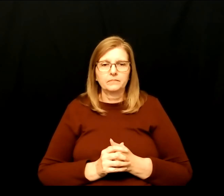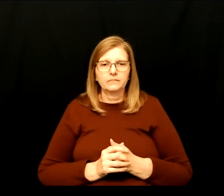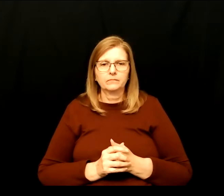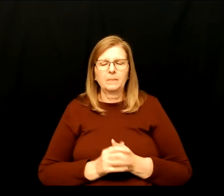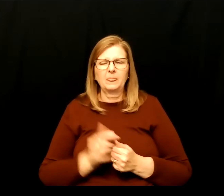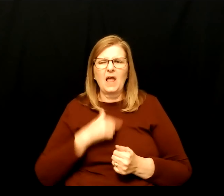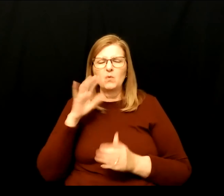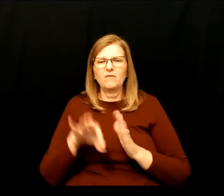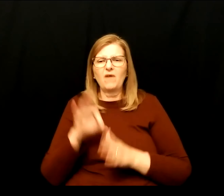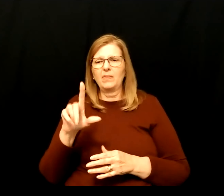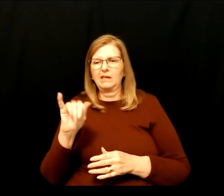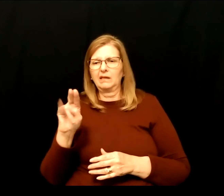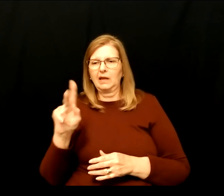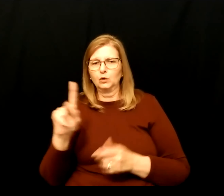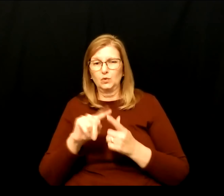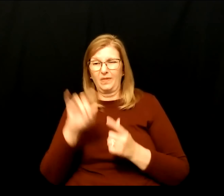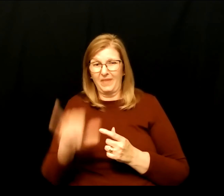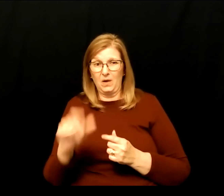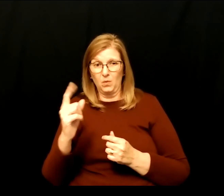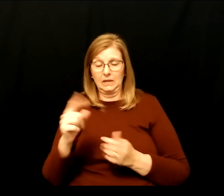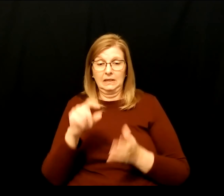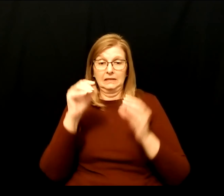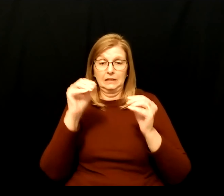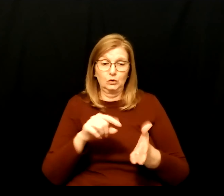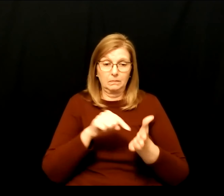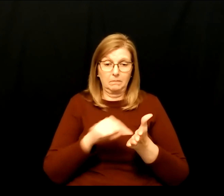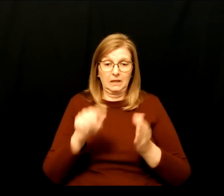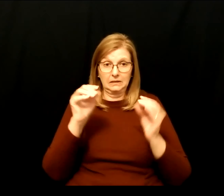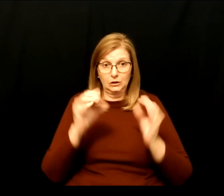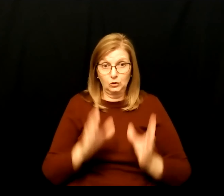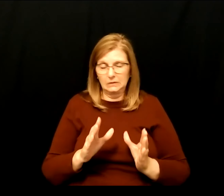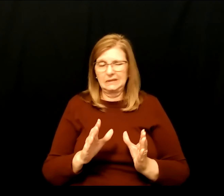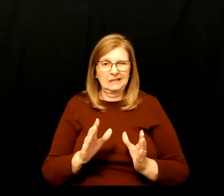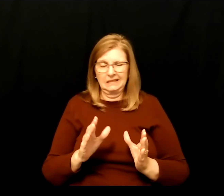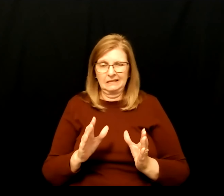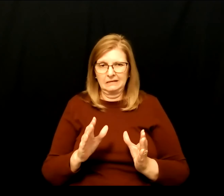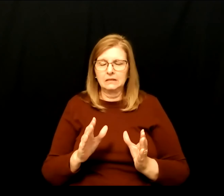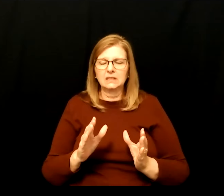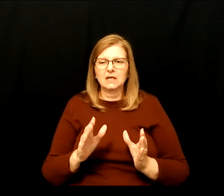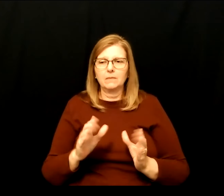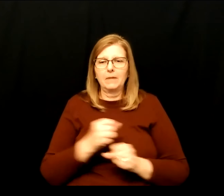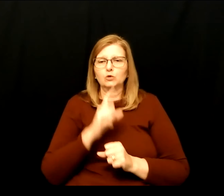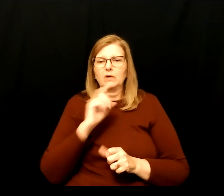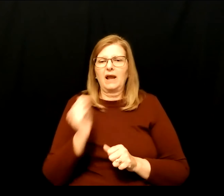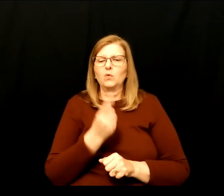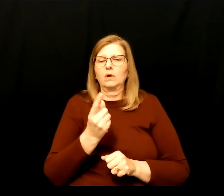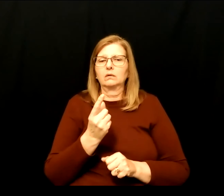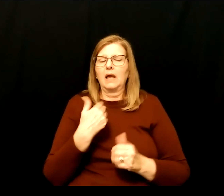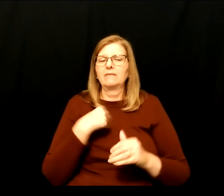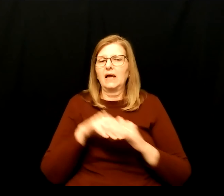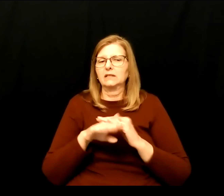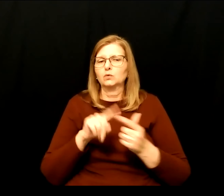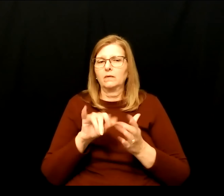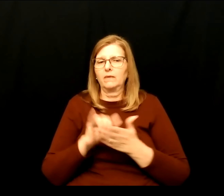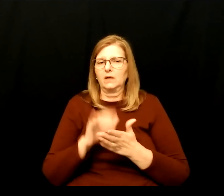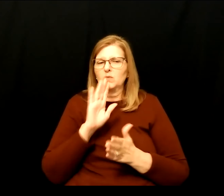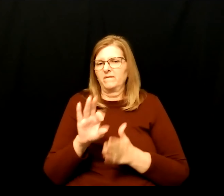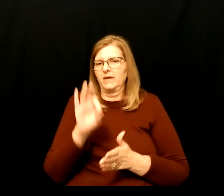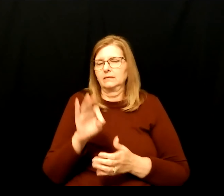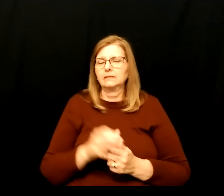link to that specific one in Teachers Pay Teachers Okay. so that we can make sure that everyone has access to that as well.